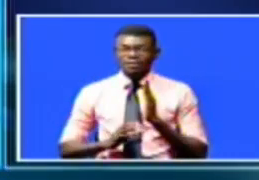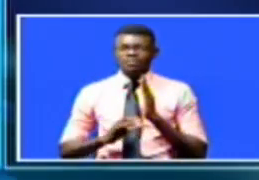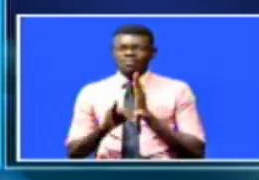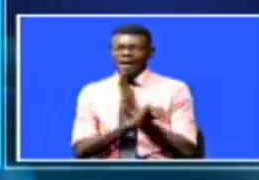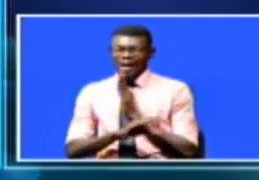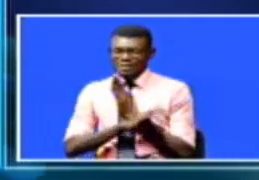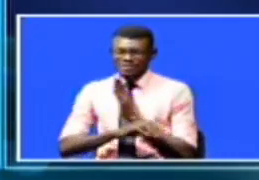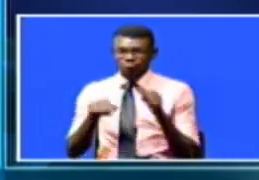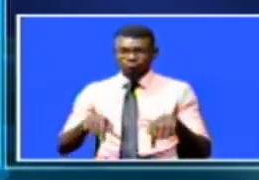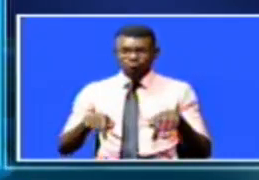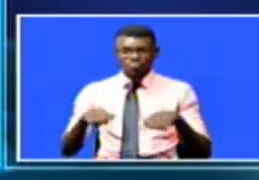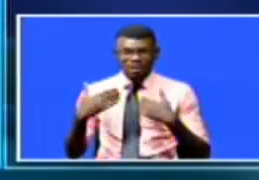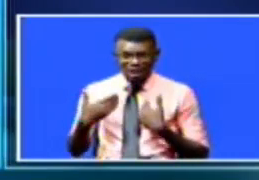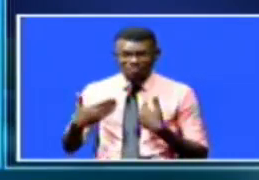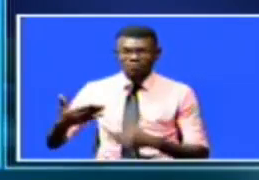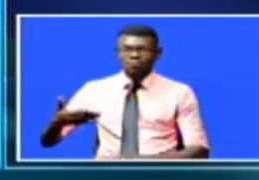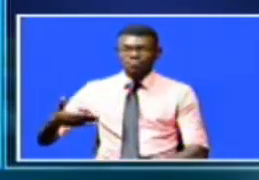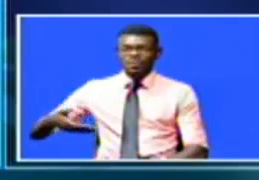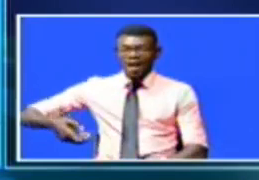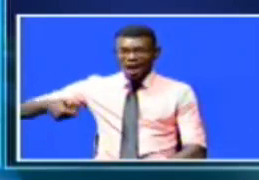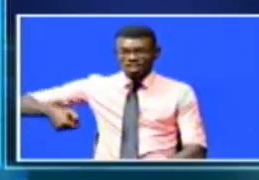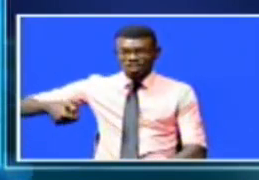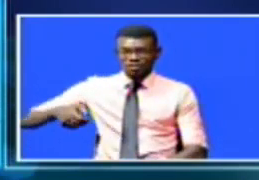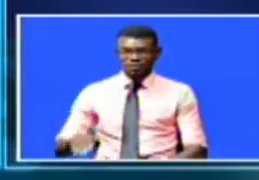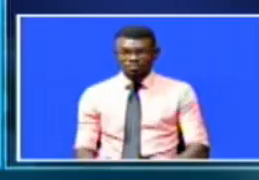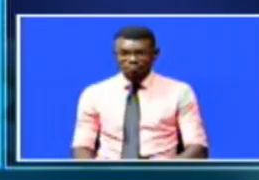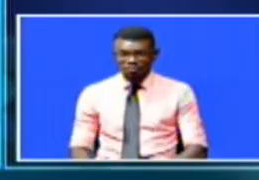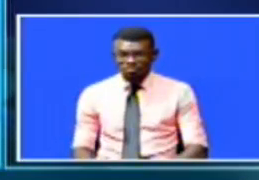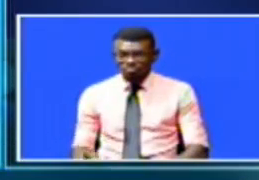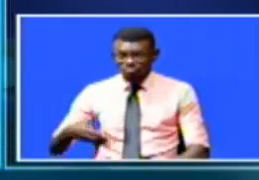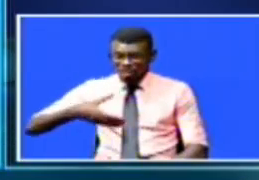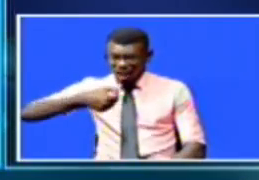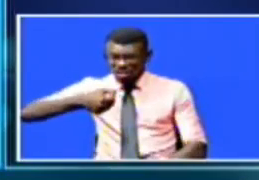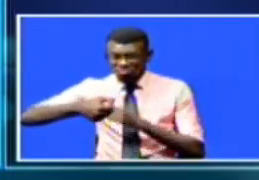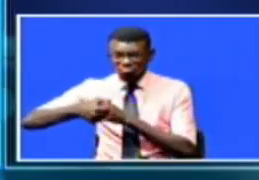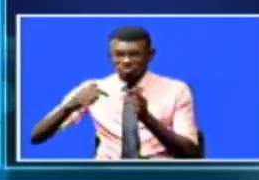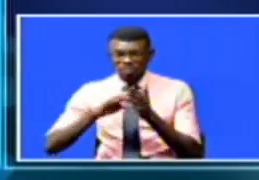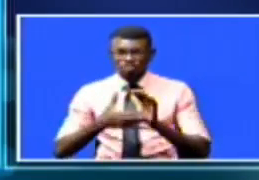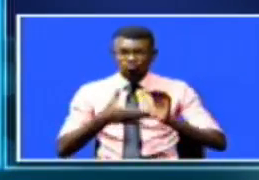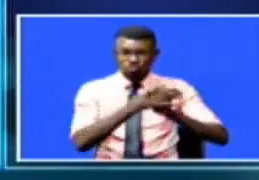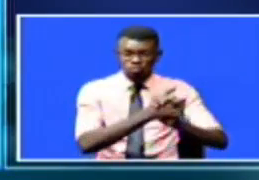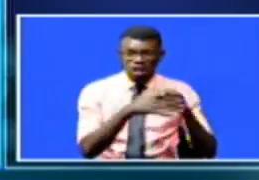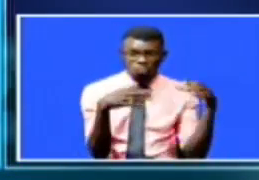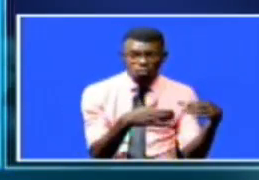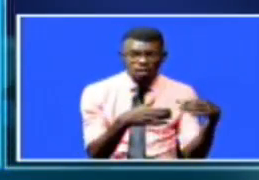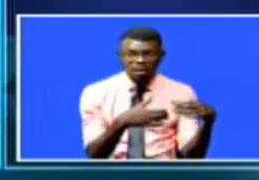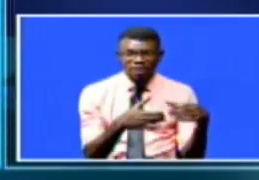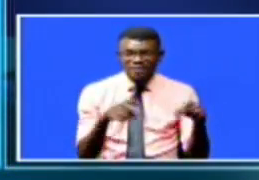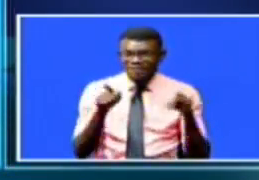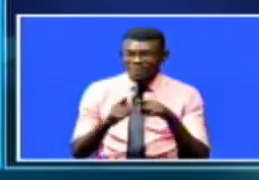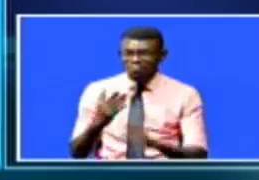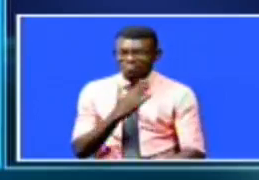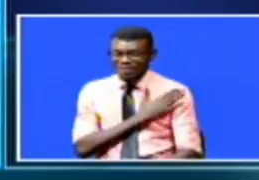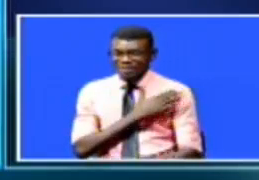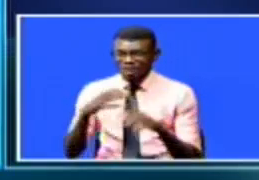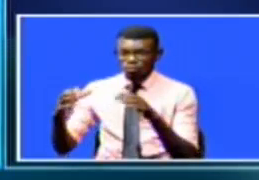the handshake. And the handshake was supposed to bring the Jubilee Party and the NASA